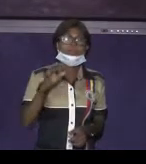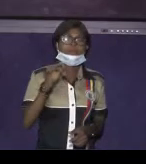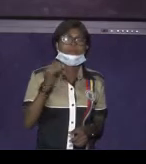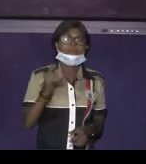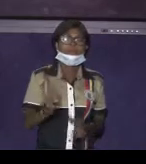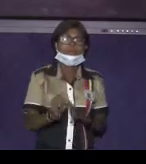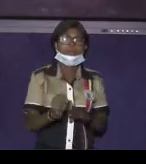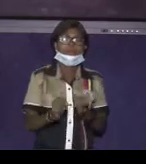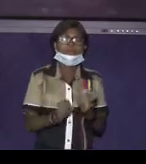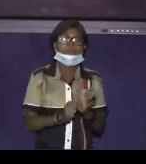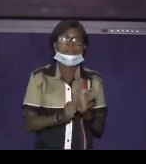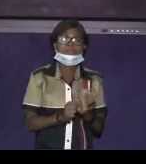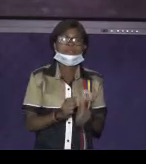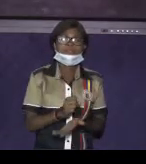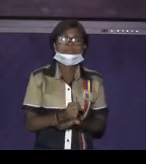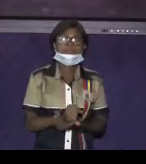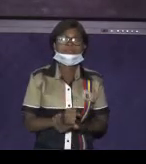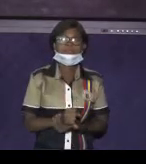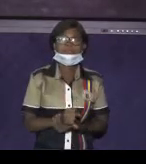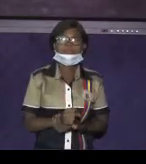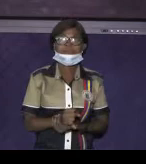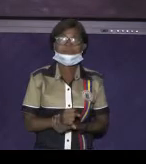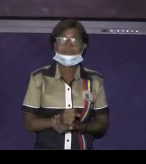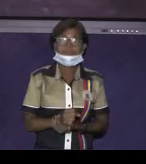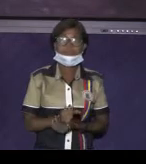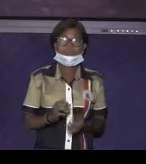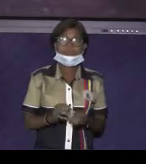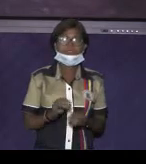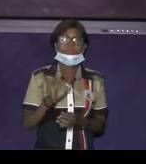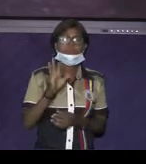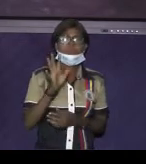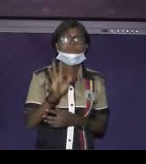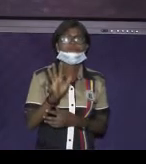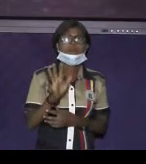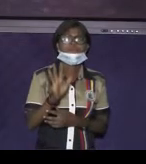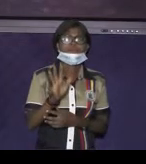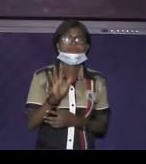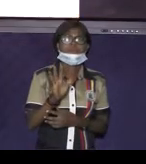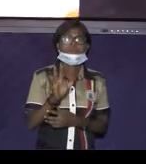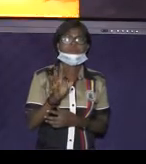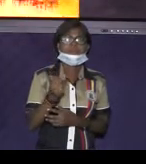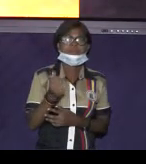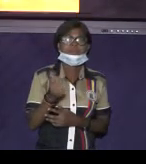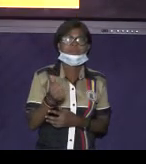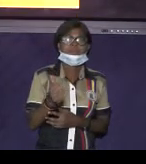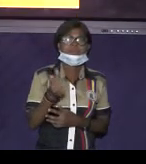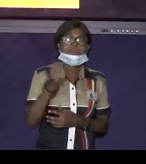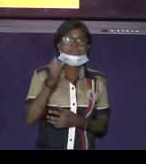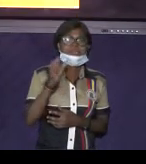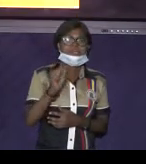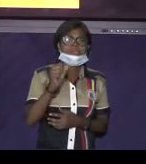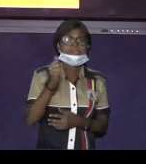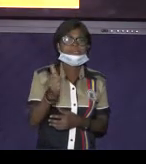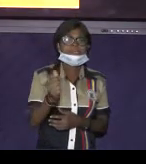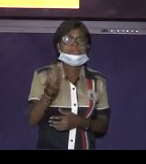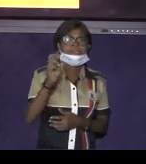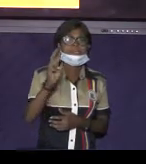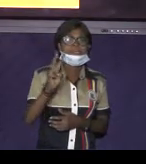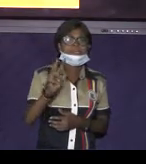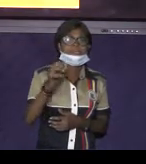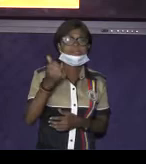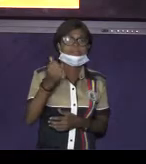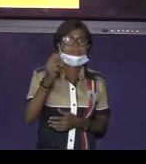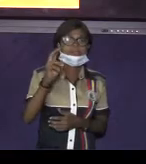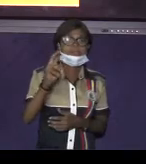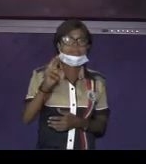common areas of the swamp region. Now on to savanna. The first one we talked about savanna